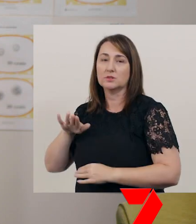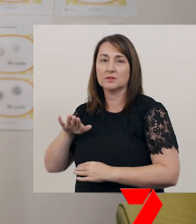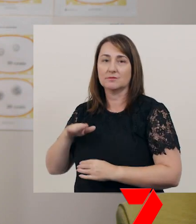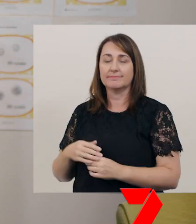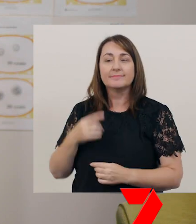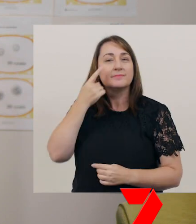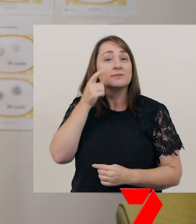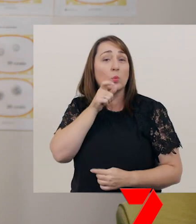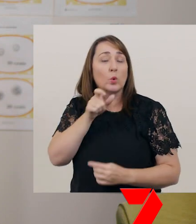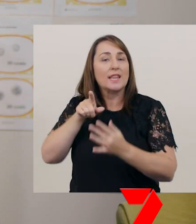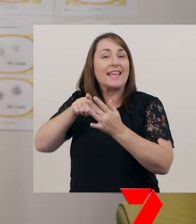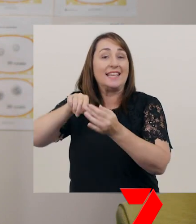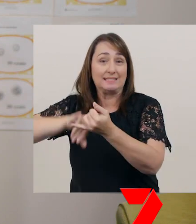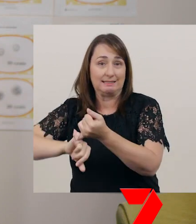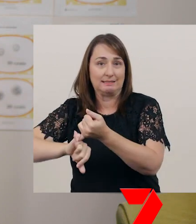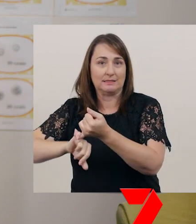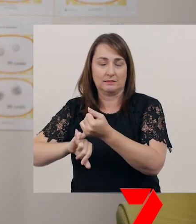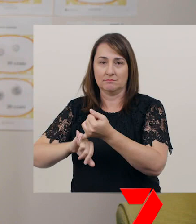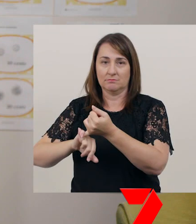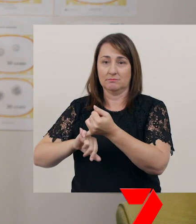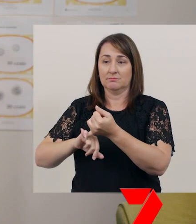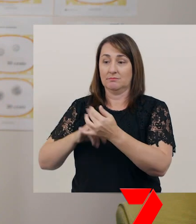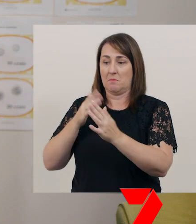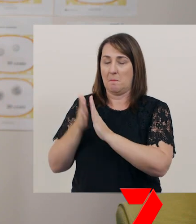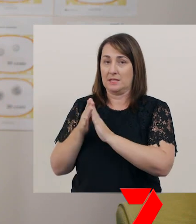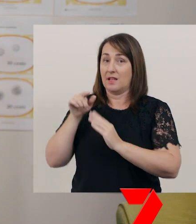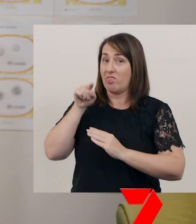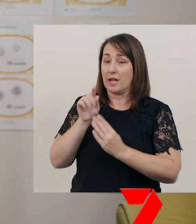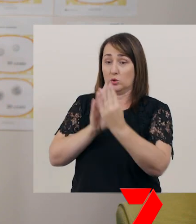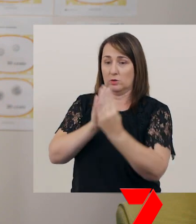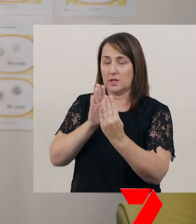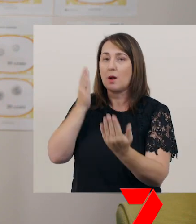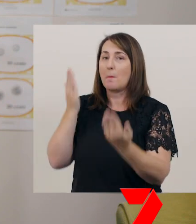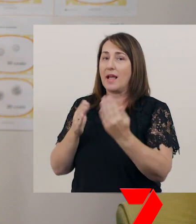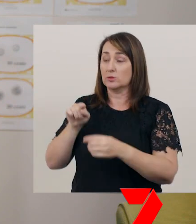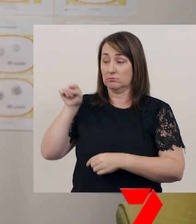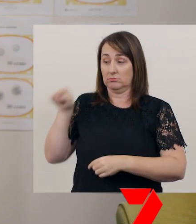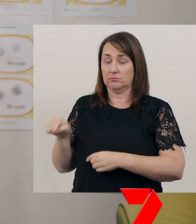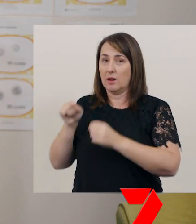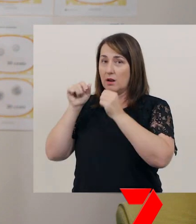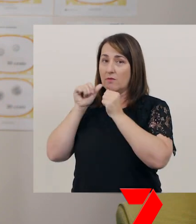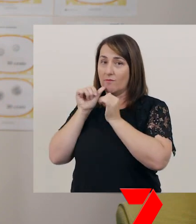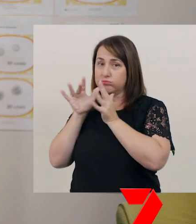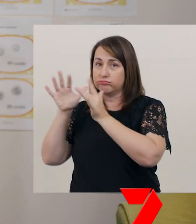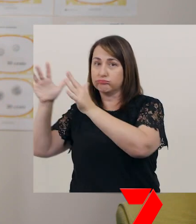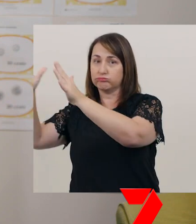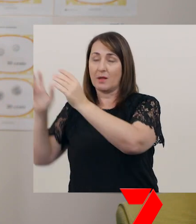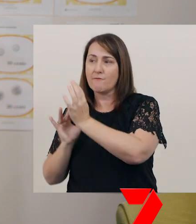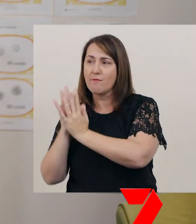use of the word is in this metaphor, suggesting one thing, the toaster, is being compared to another, a fire-breathing